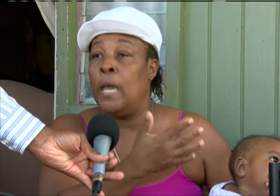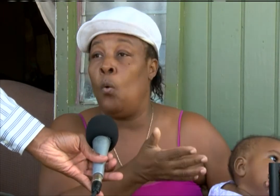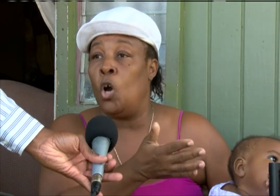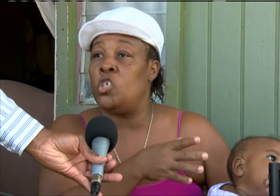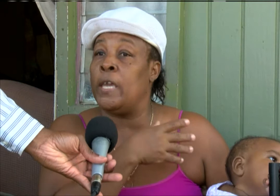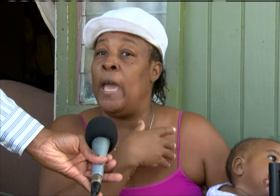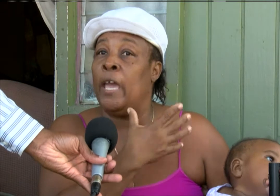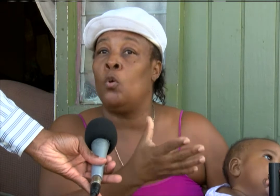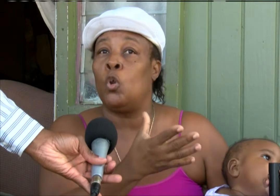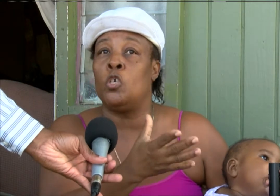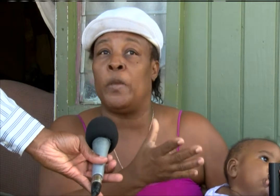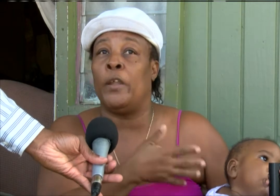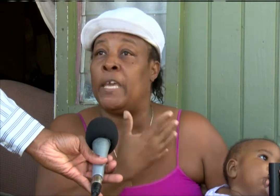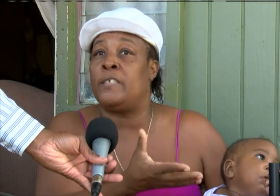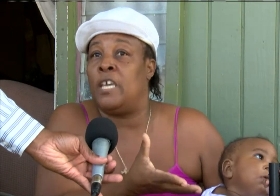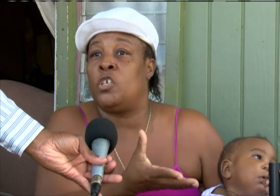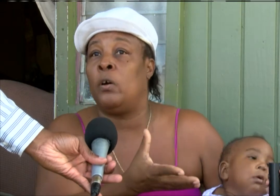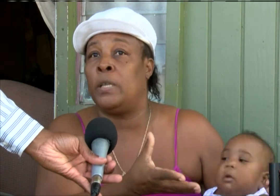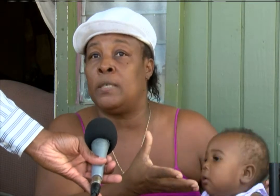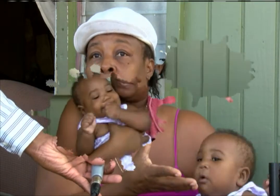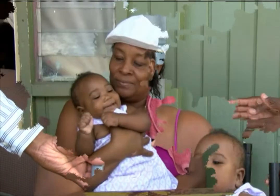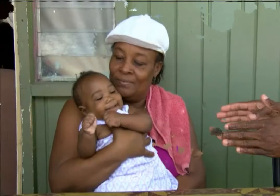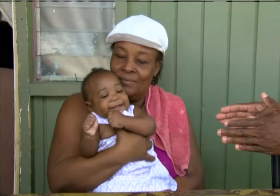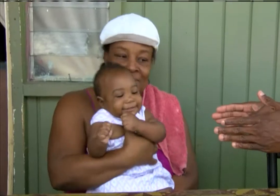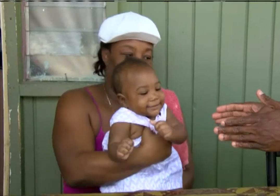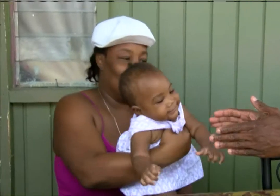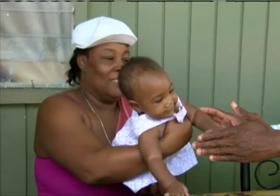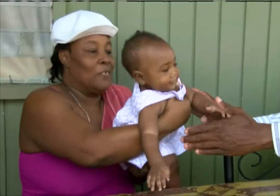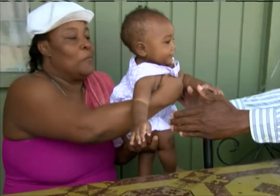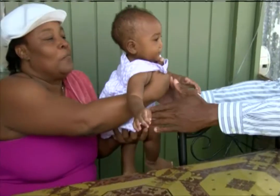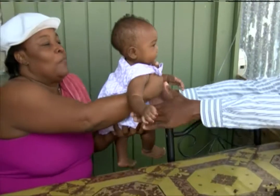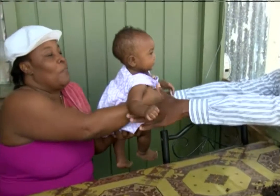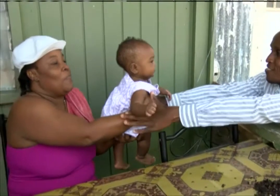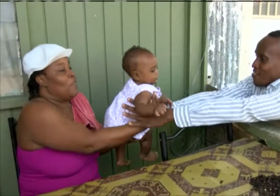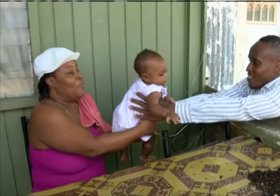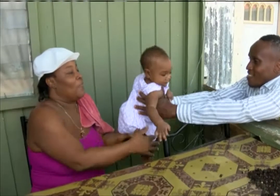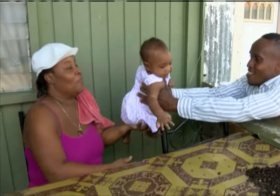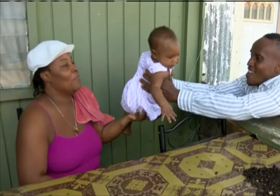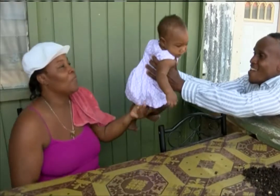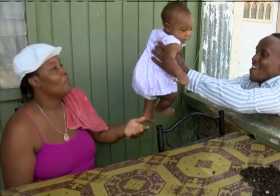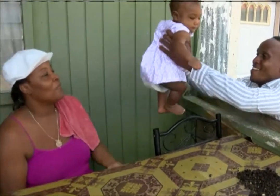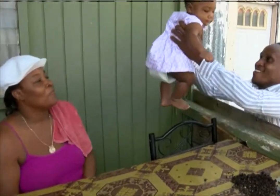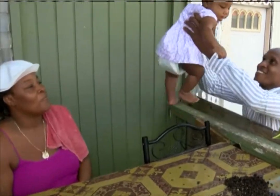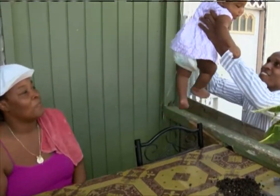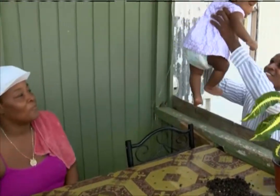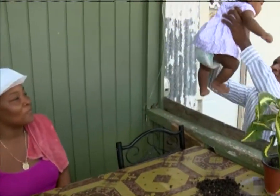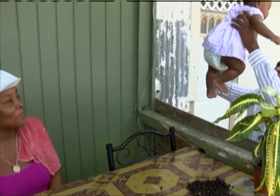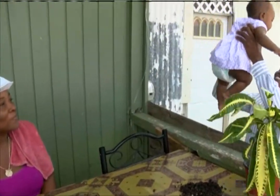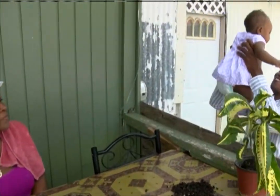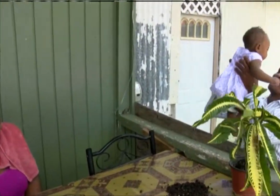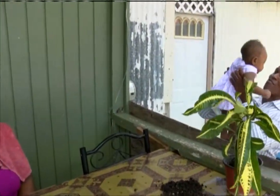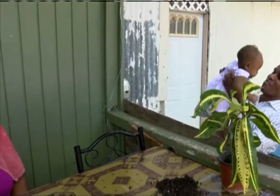you can't wash, you can't hang out clothes because the kids itching all the time. In the meantime, the families are resorting to using powder to minimize